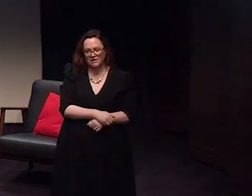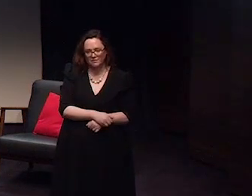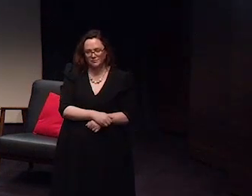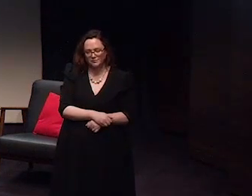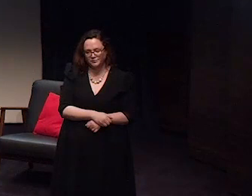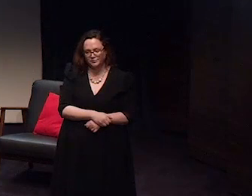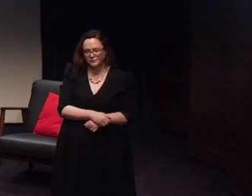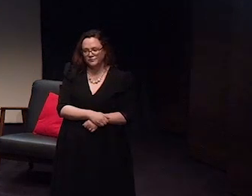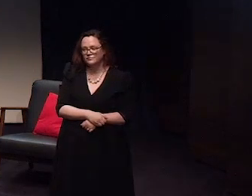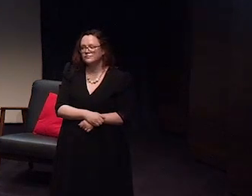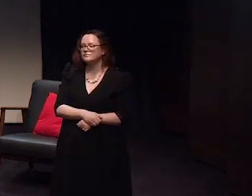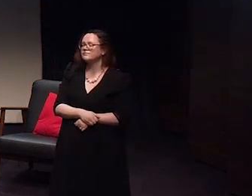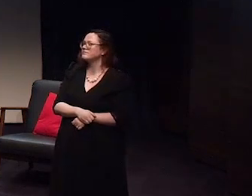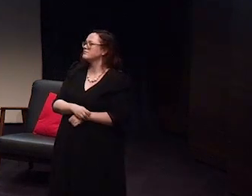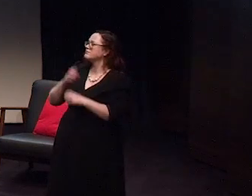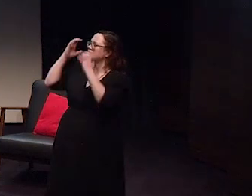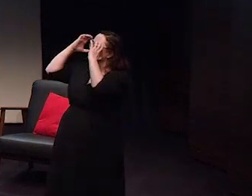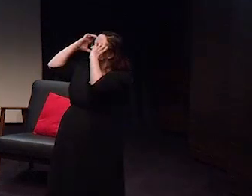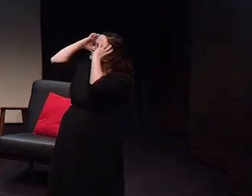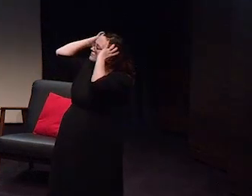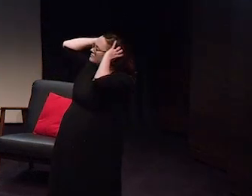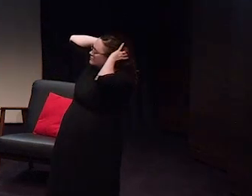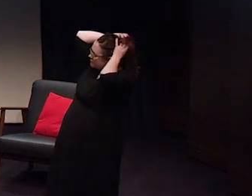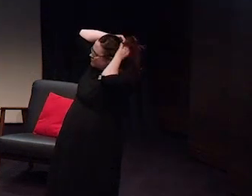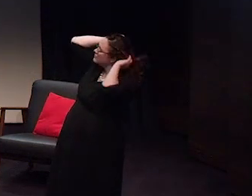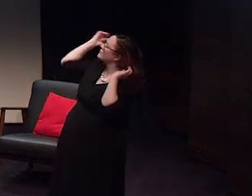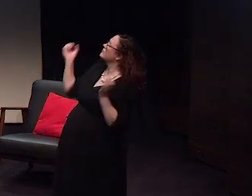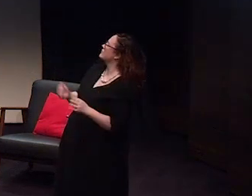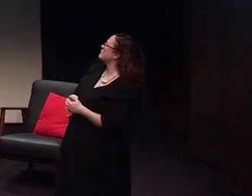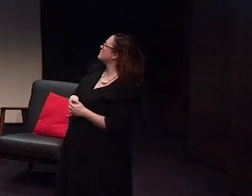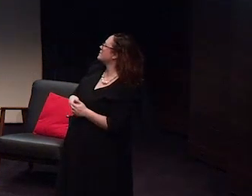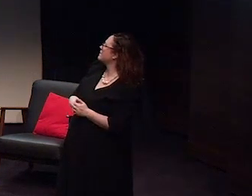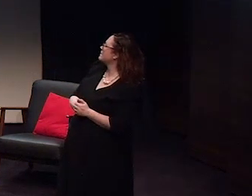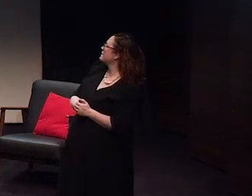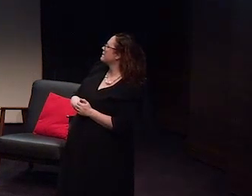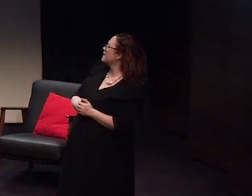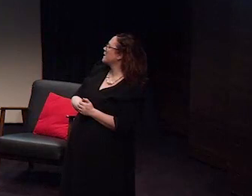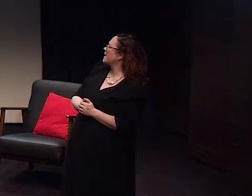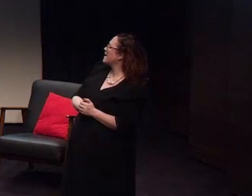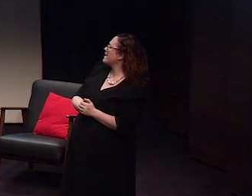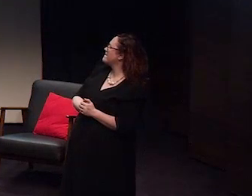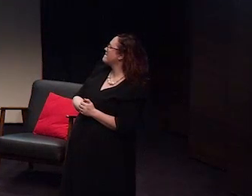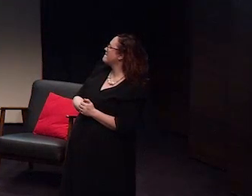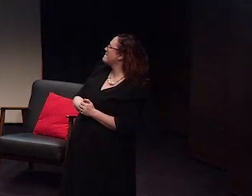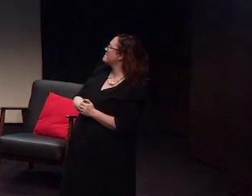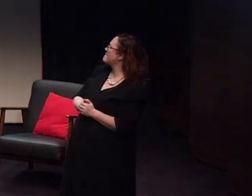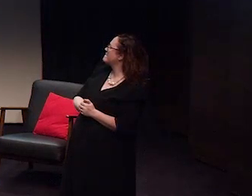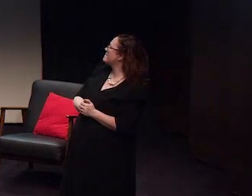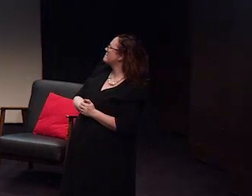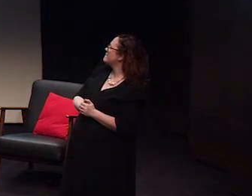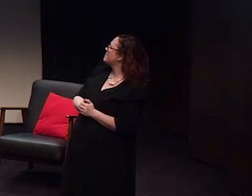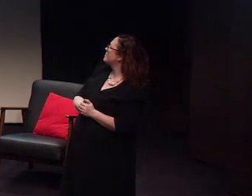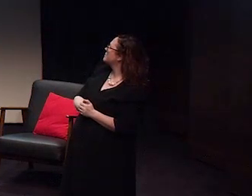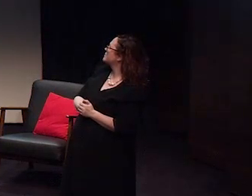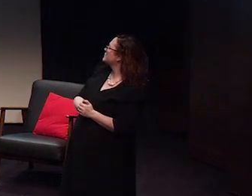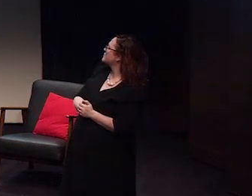Among life-threatening emergencies, there is slightly more than 1 out-of-hospital cardiac arrest or more than 5